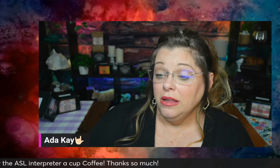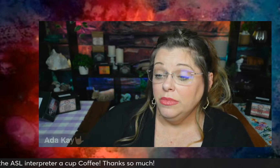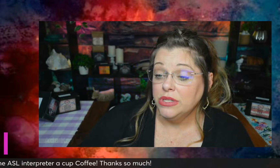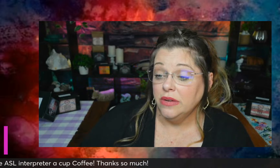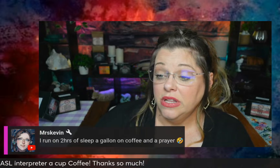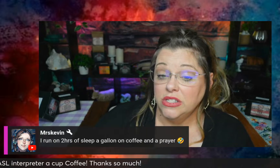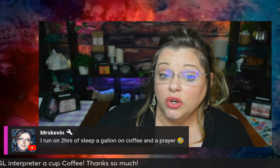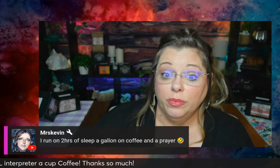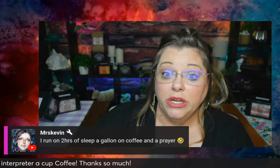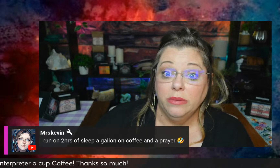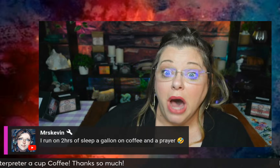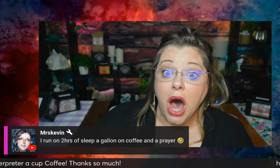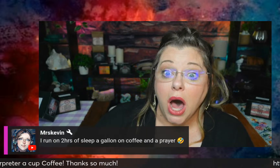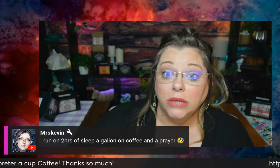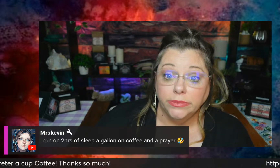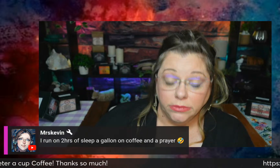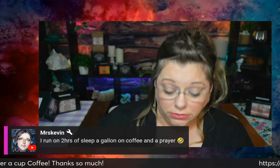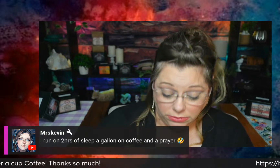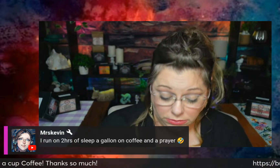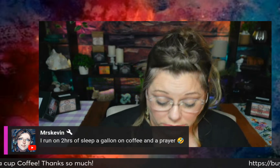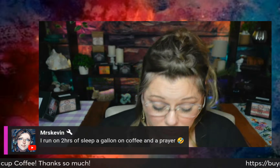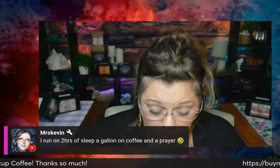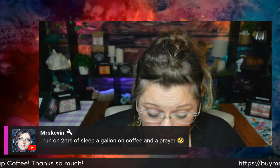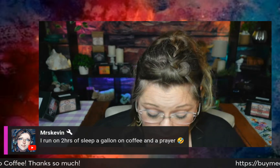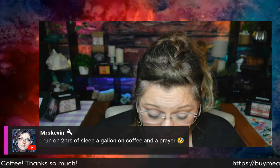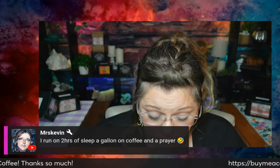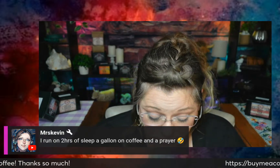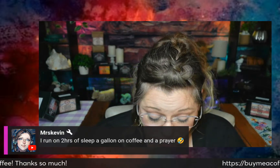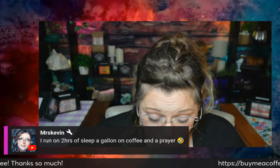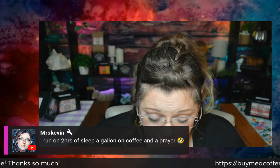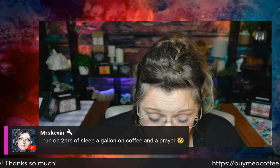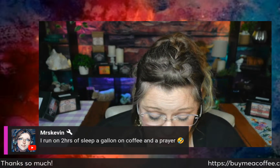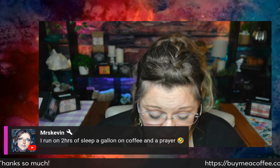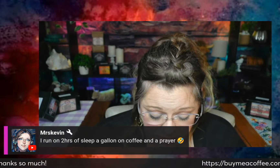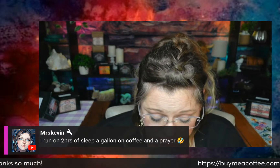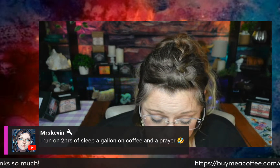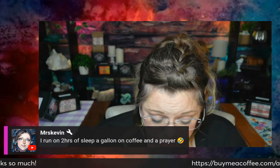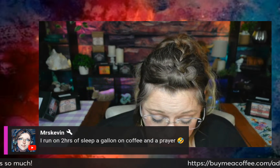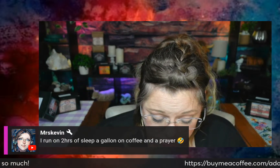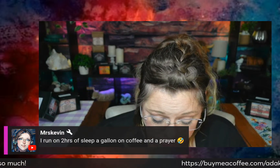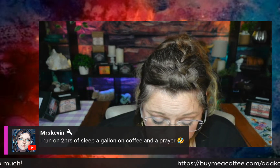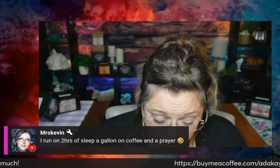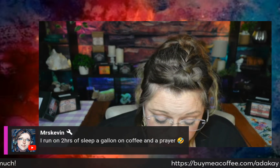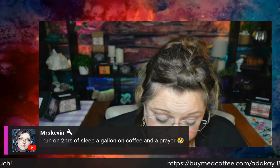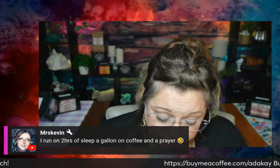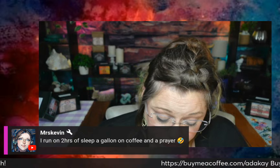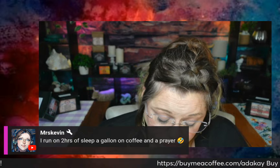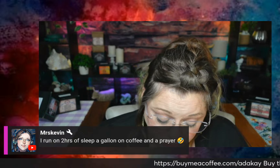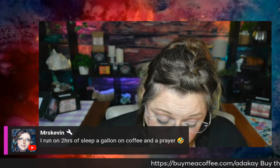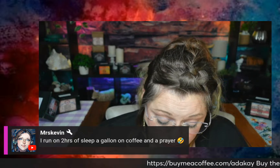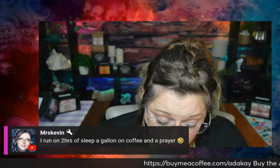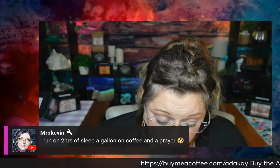Yeah. Miss Kevin, that's called being a mom. Y'all pray for this family. There's a house on fire.